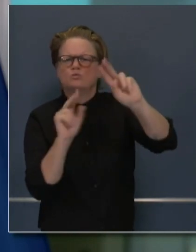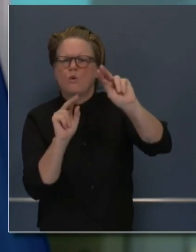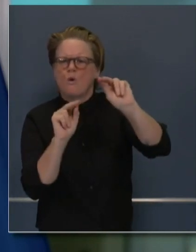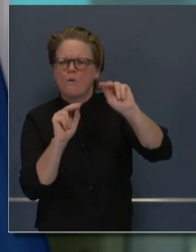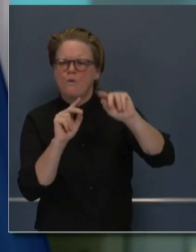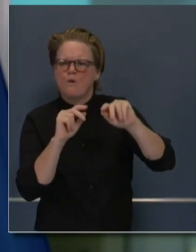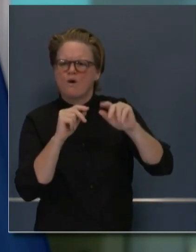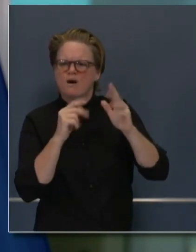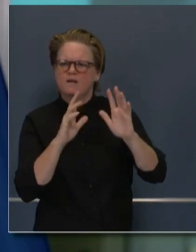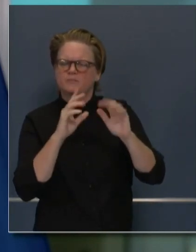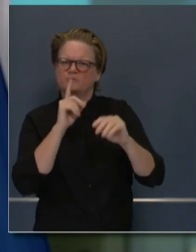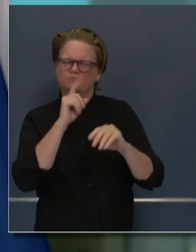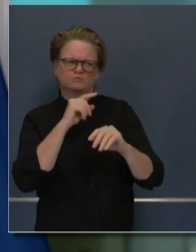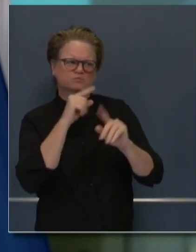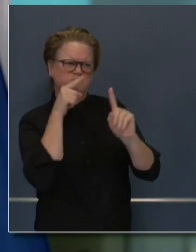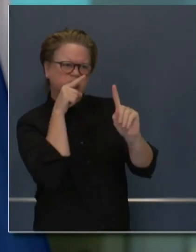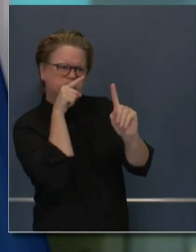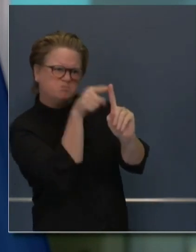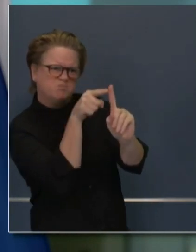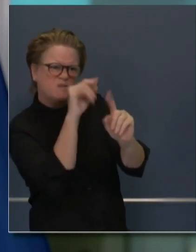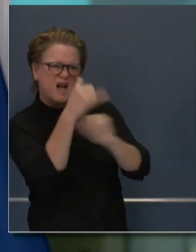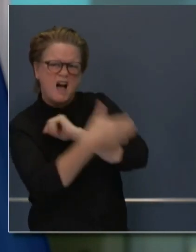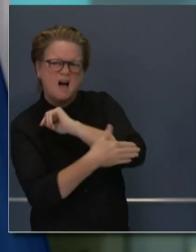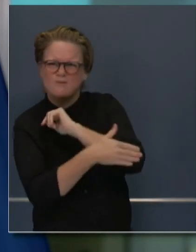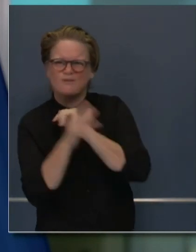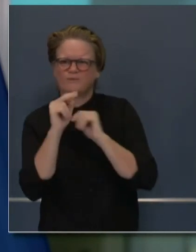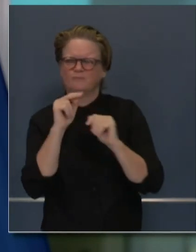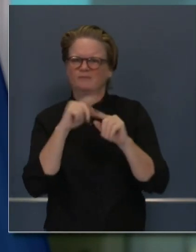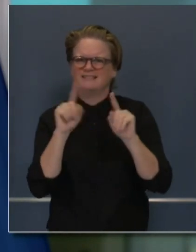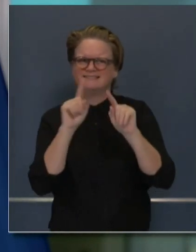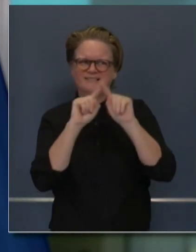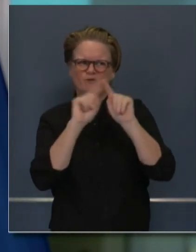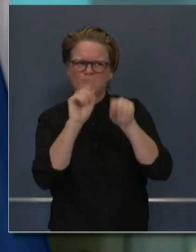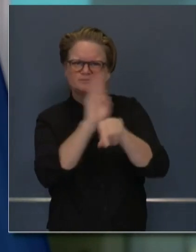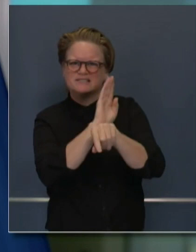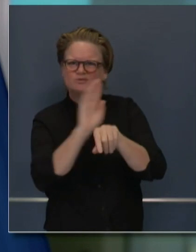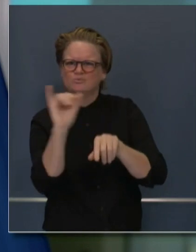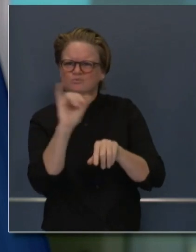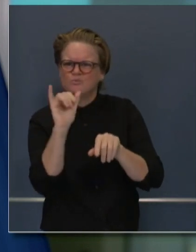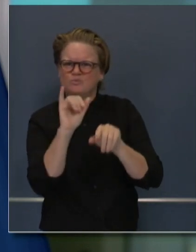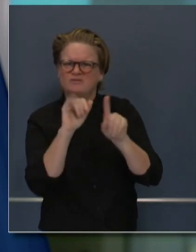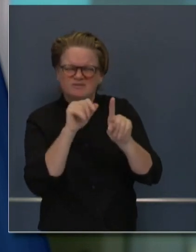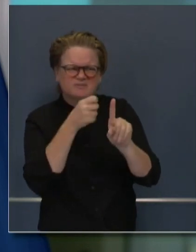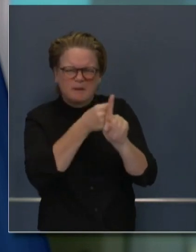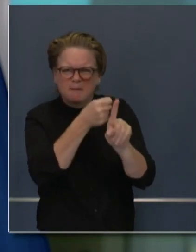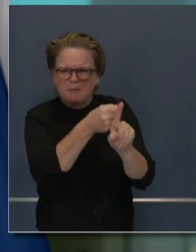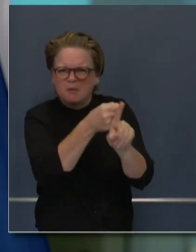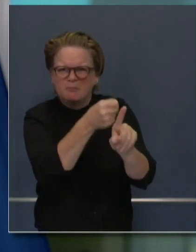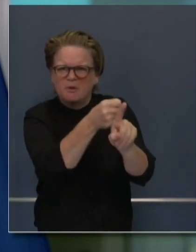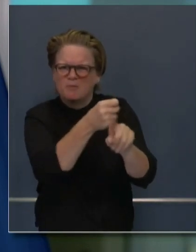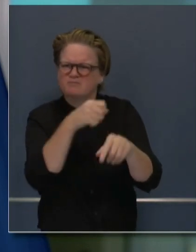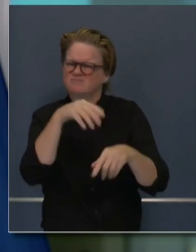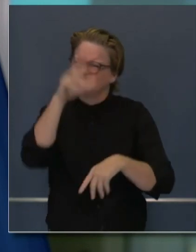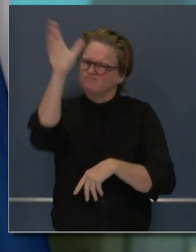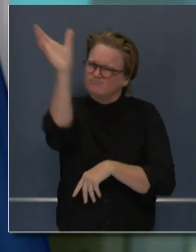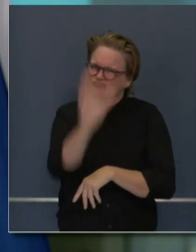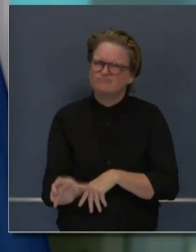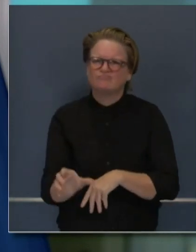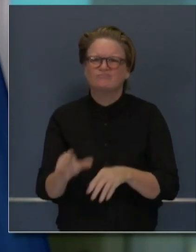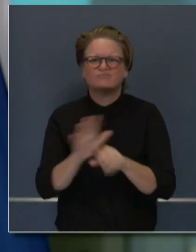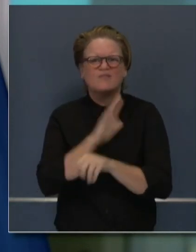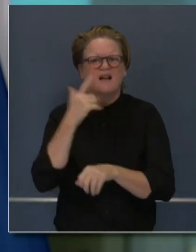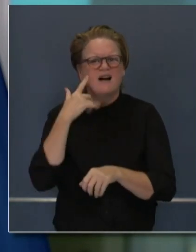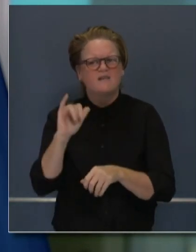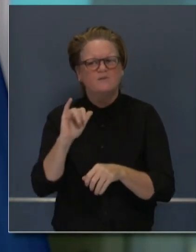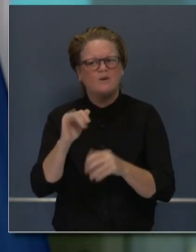sectors. We've been talking to you about the spread in some of our healthcare Healthcare facilities, important.